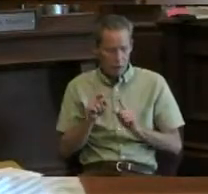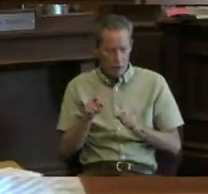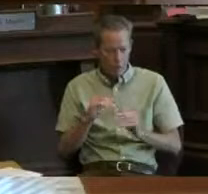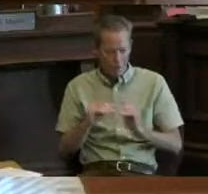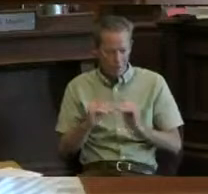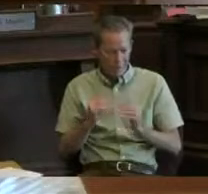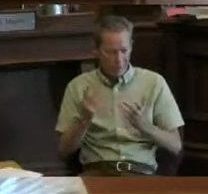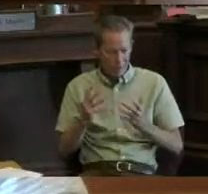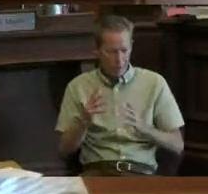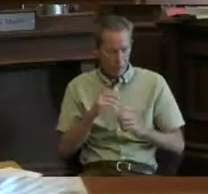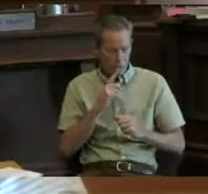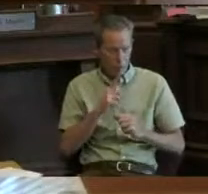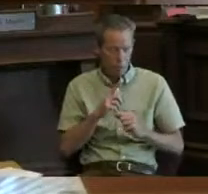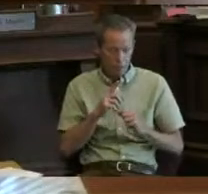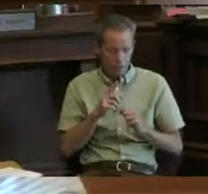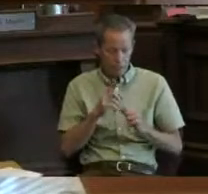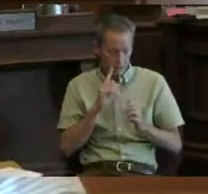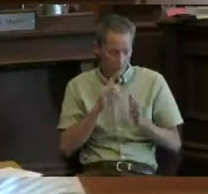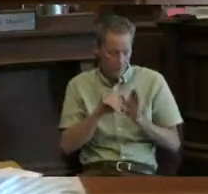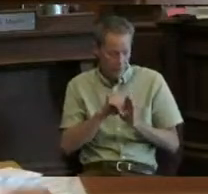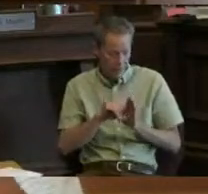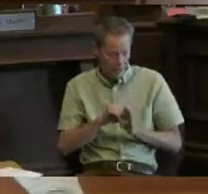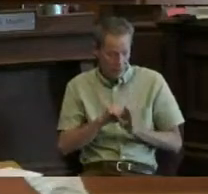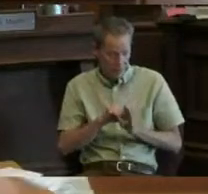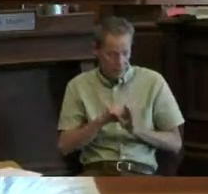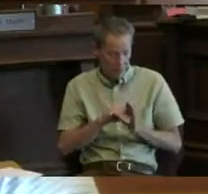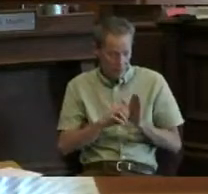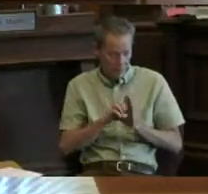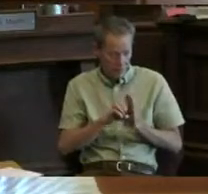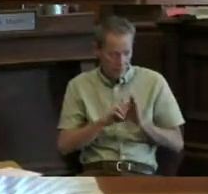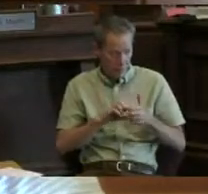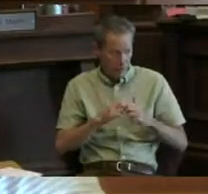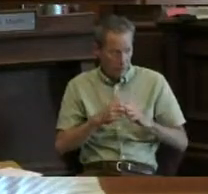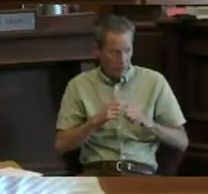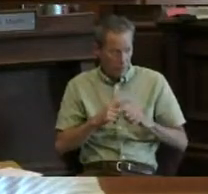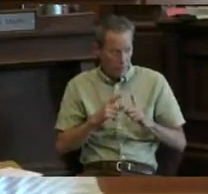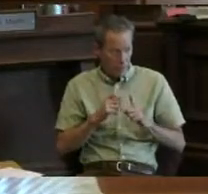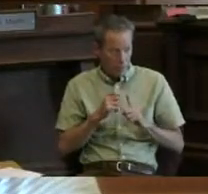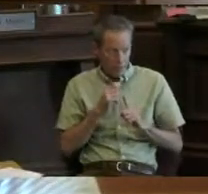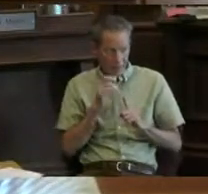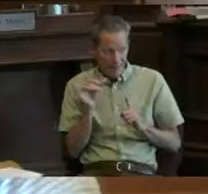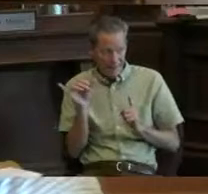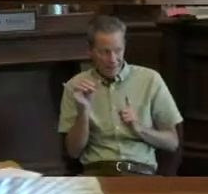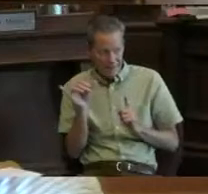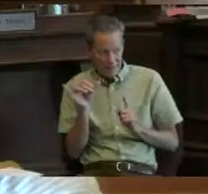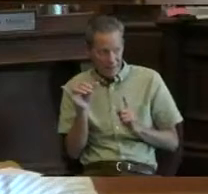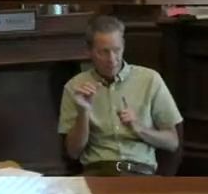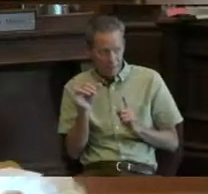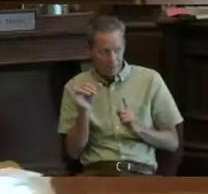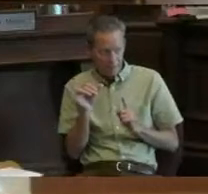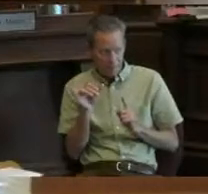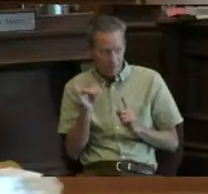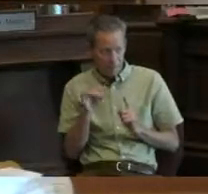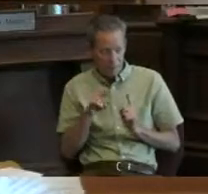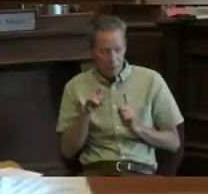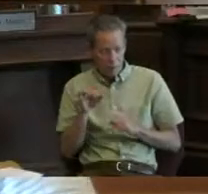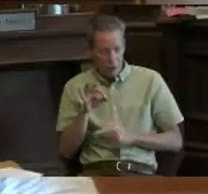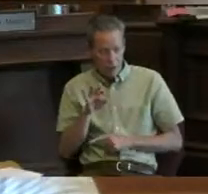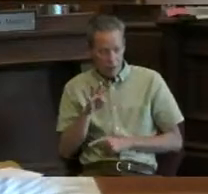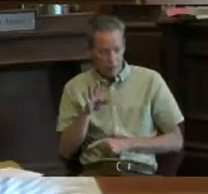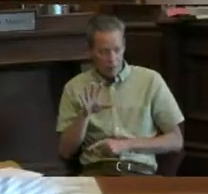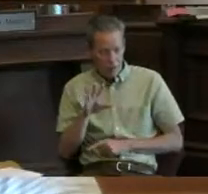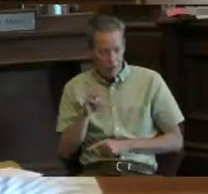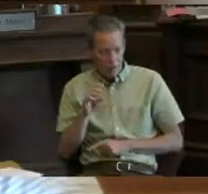it. So we're very much on top of identifying them, but like anything else, it's not quite the same as if you head over to 945 Mount